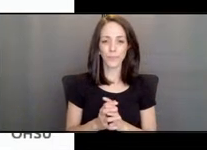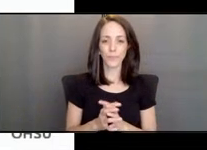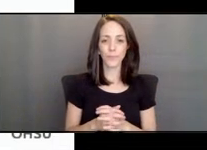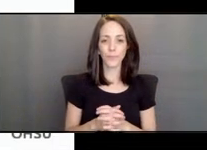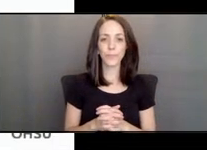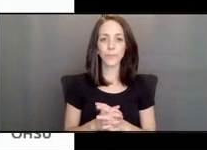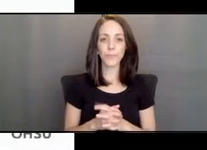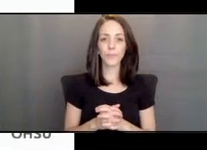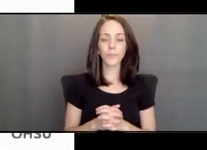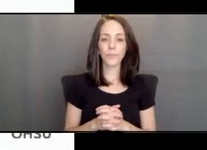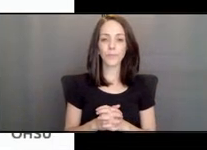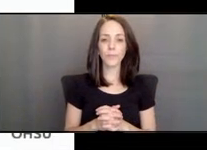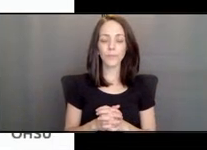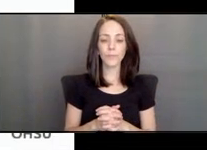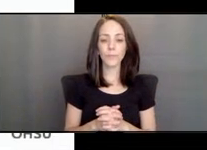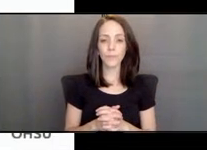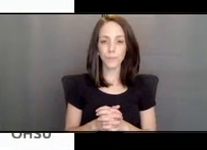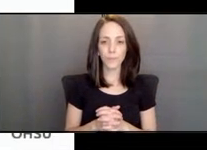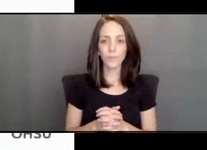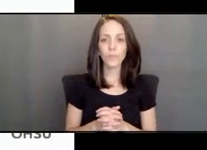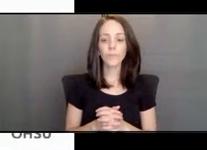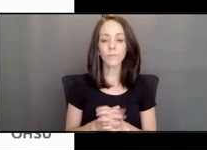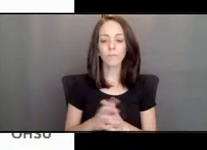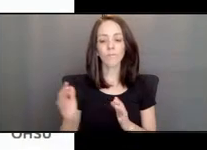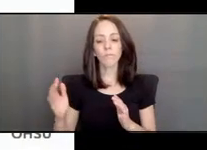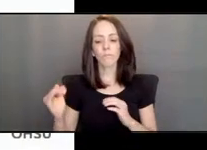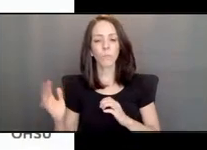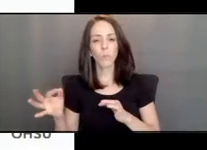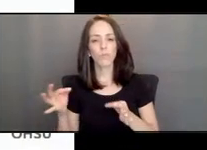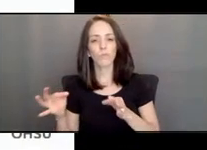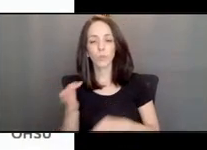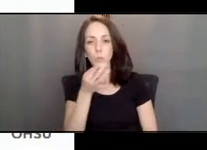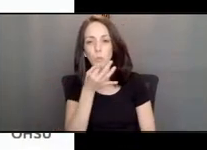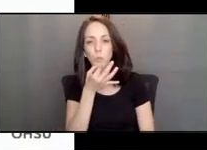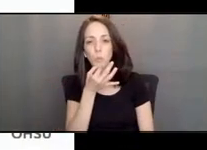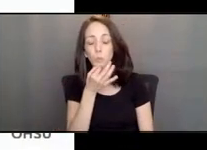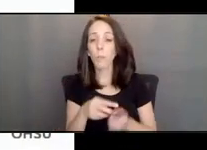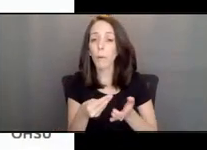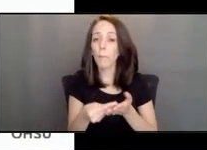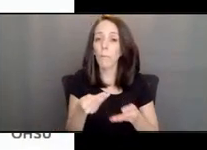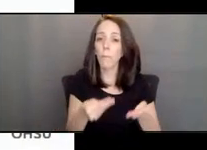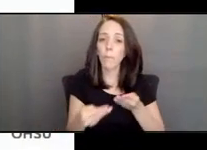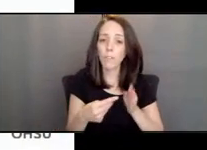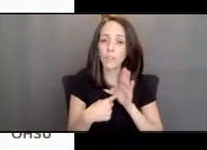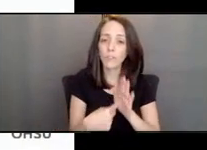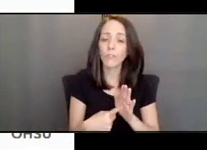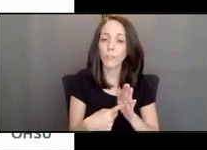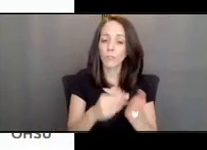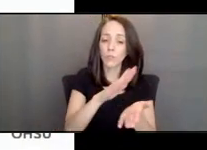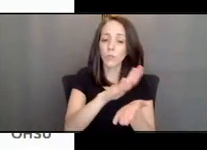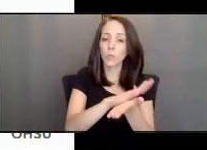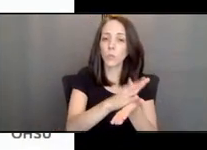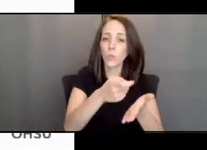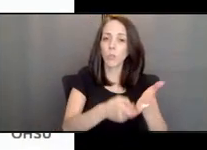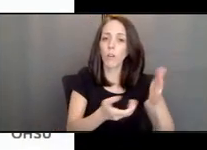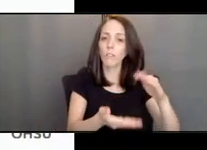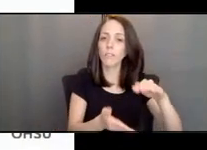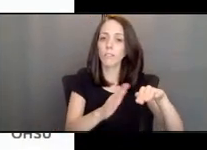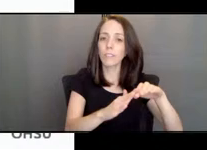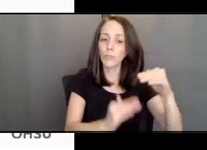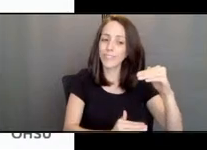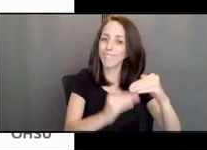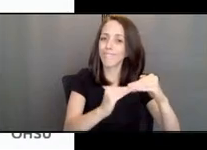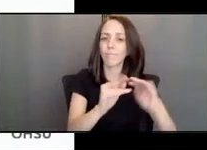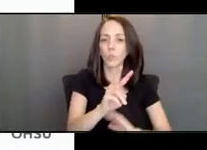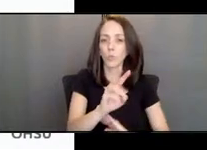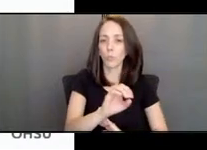As the provost will present in a few minutes, the budget proposes a tuition rate increase of no more than 2%, with